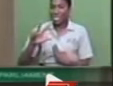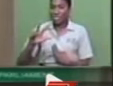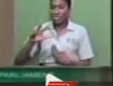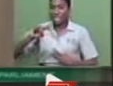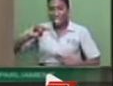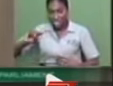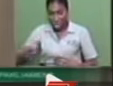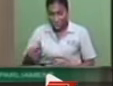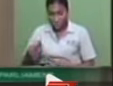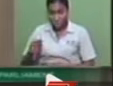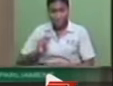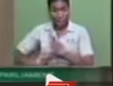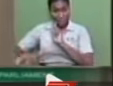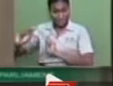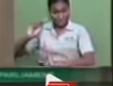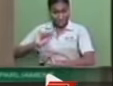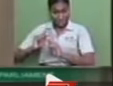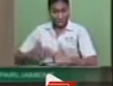Chaguanas,